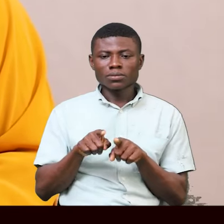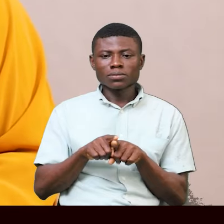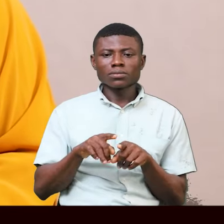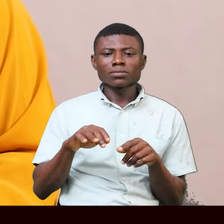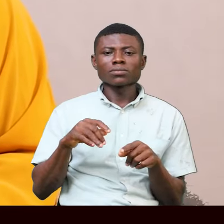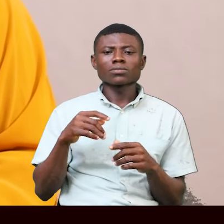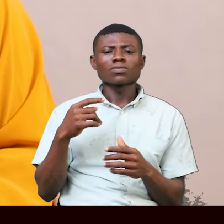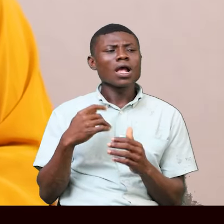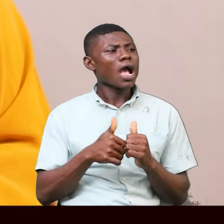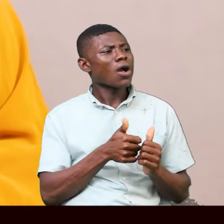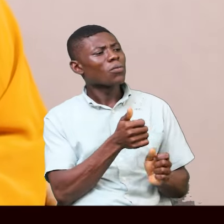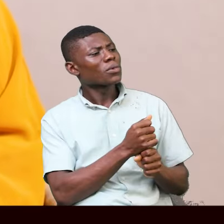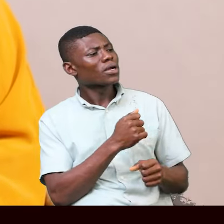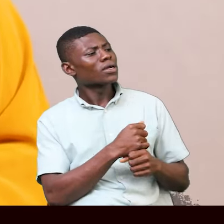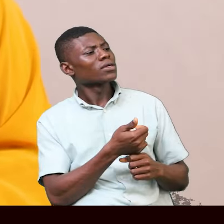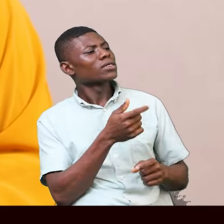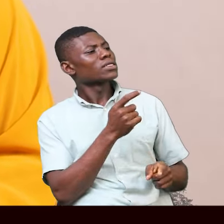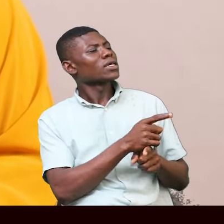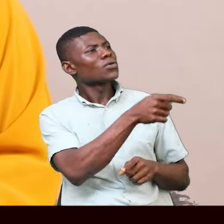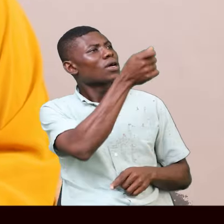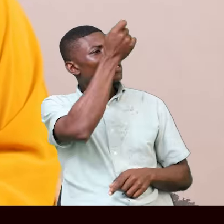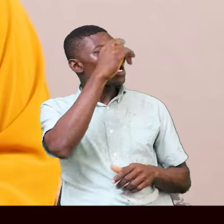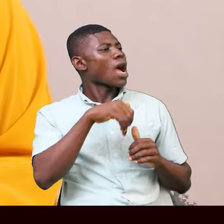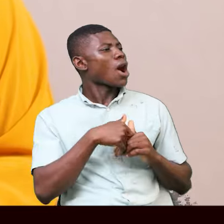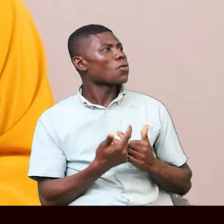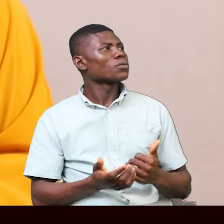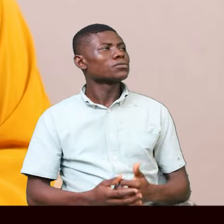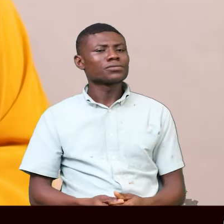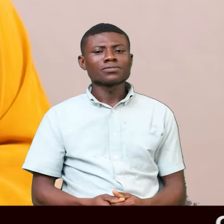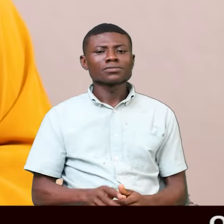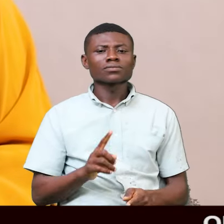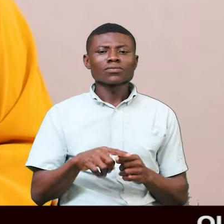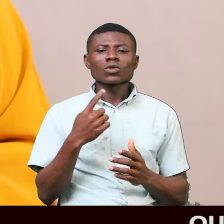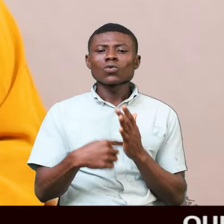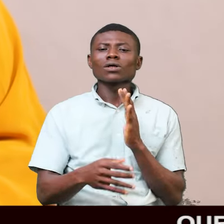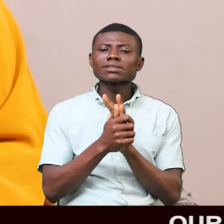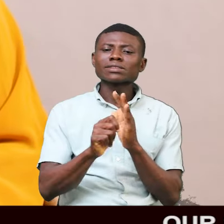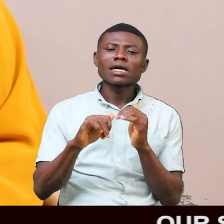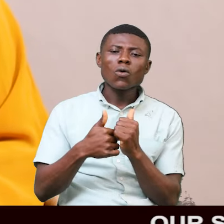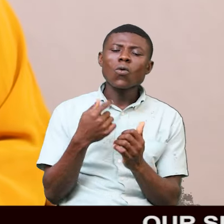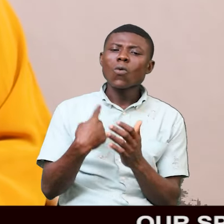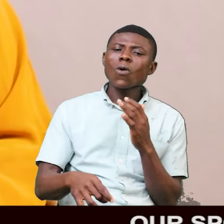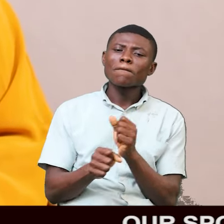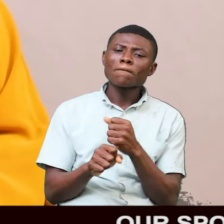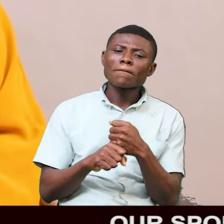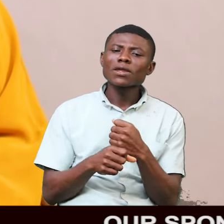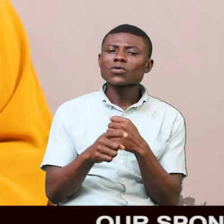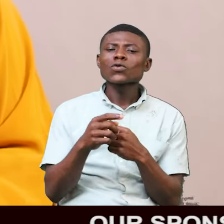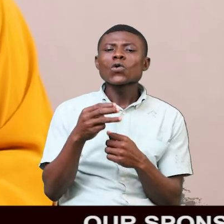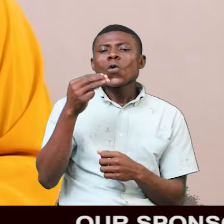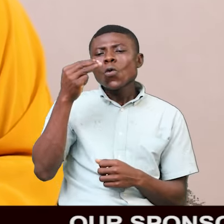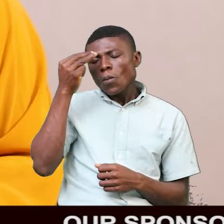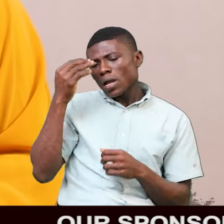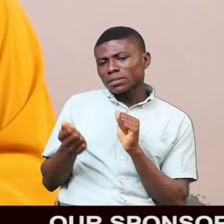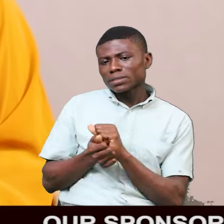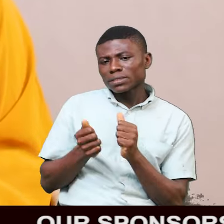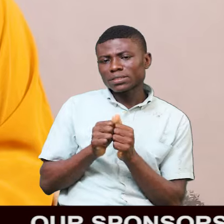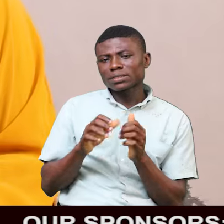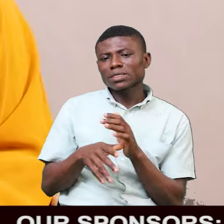den na utimi e ba that realization na skills be na we use ya utimi di cushion ye